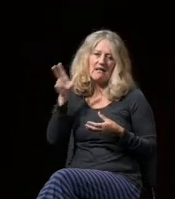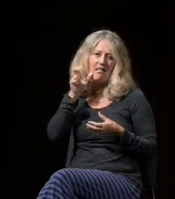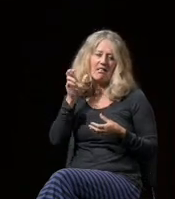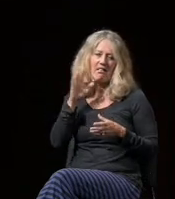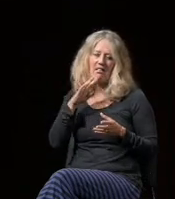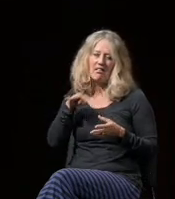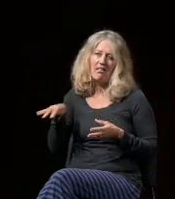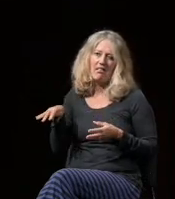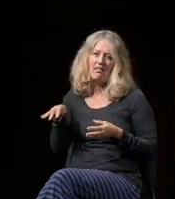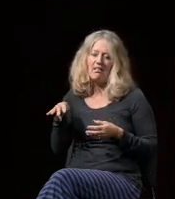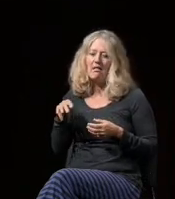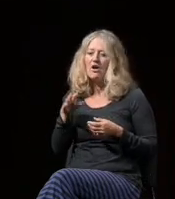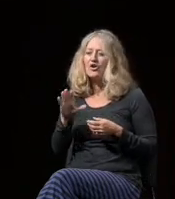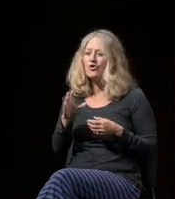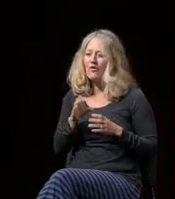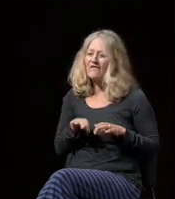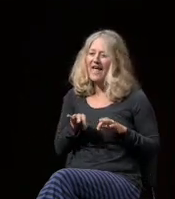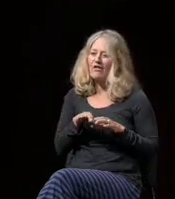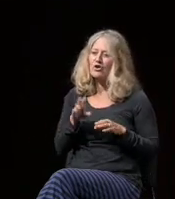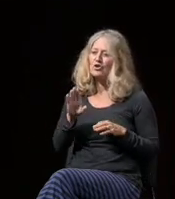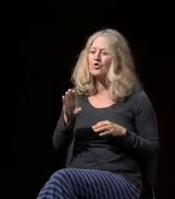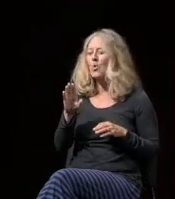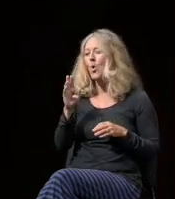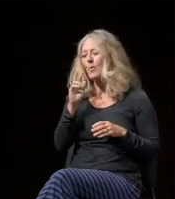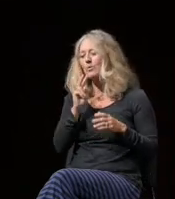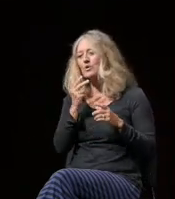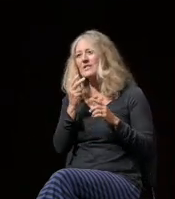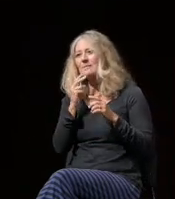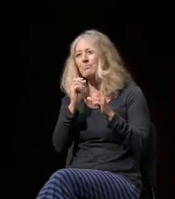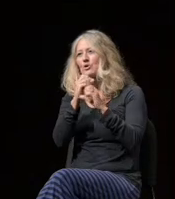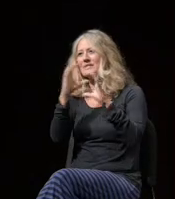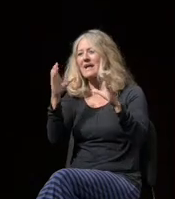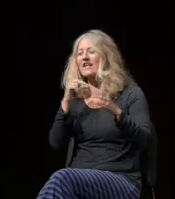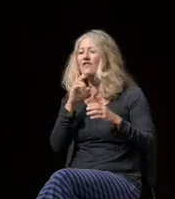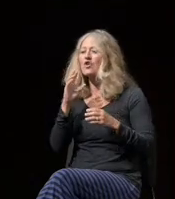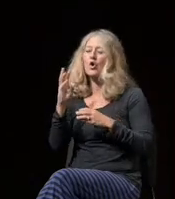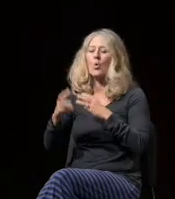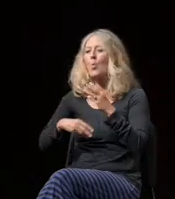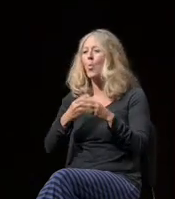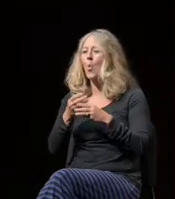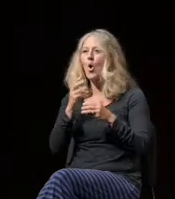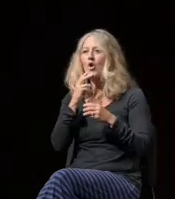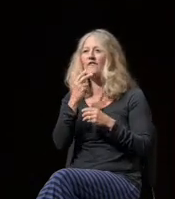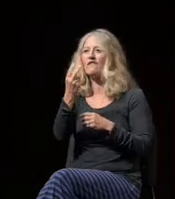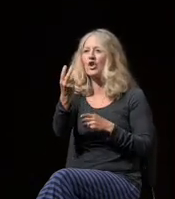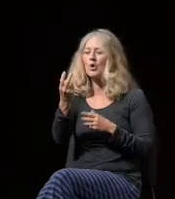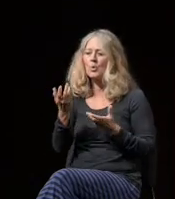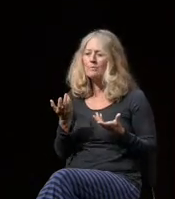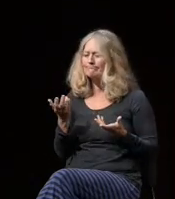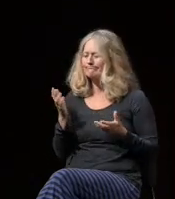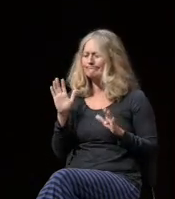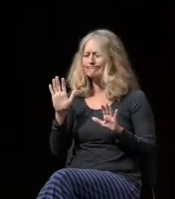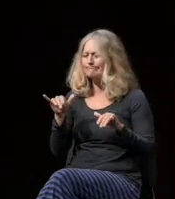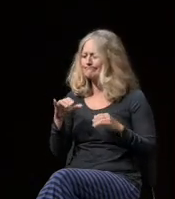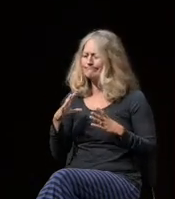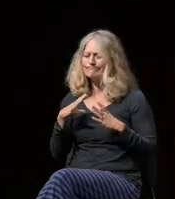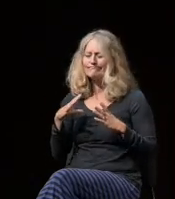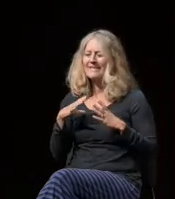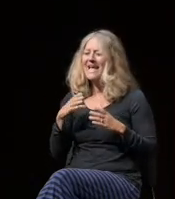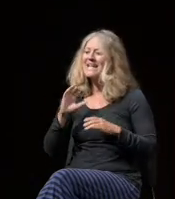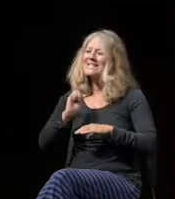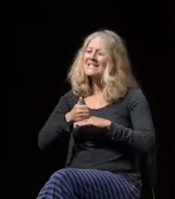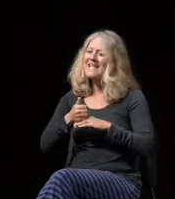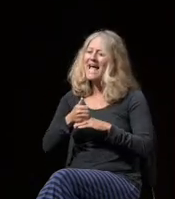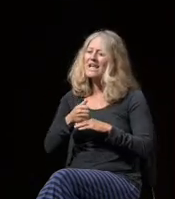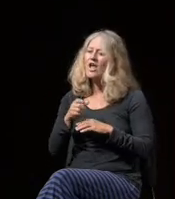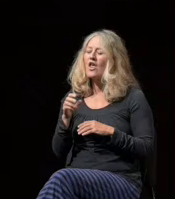your values or your ideological perspective or your worldview. That's okay. I just encourage you to set the tone. I just encourage